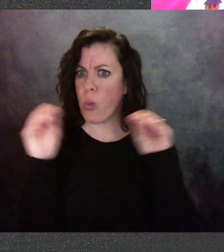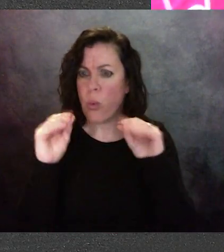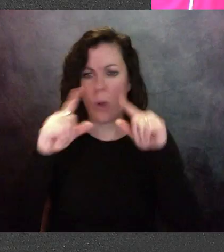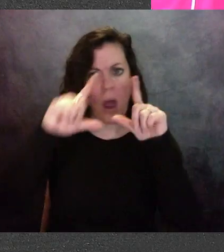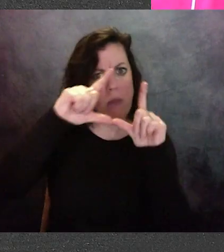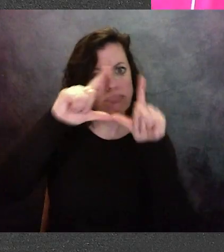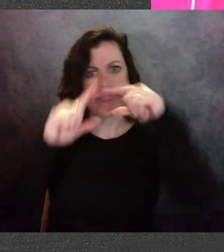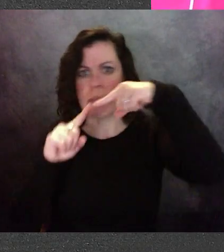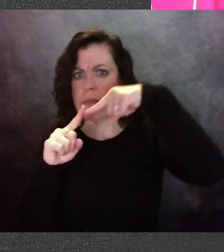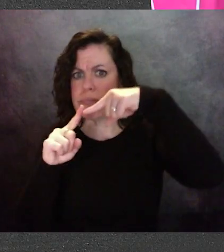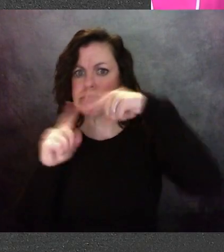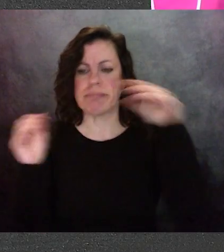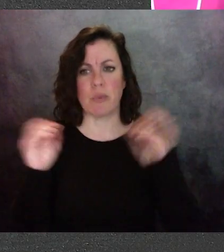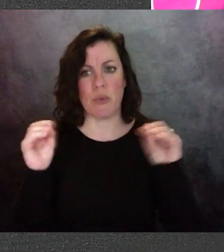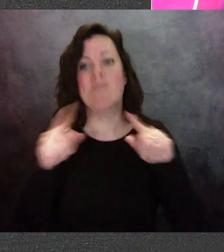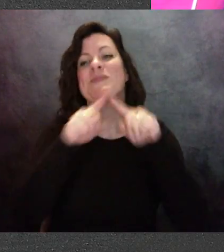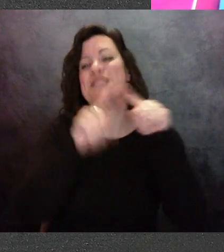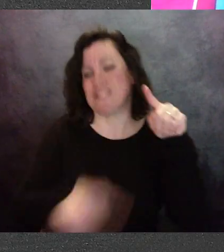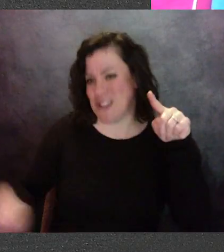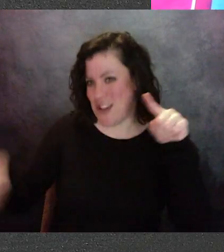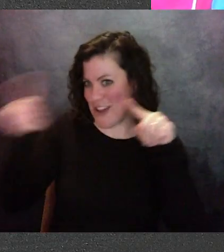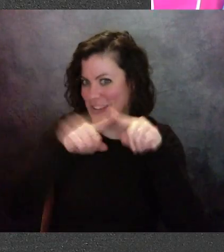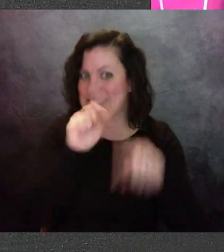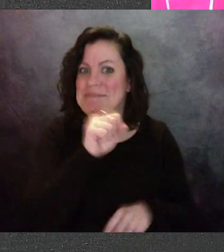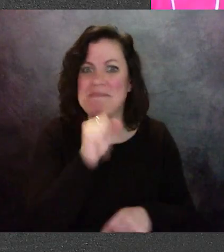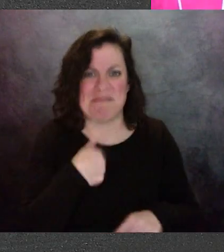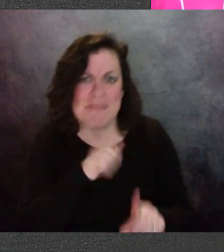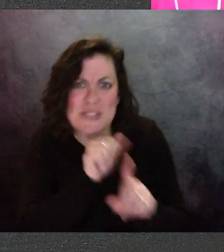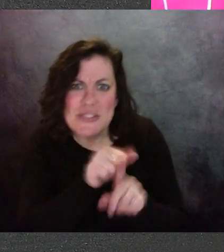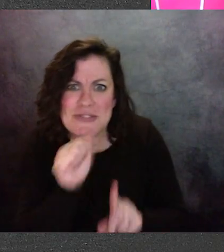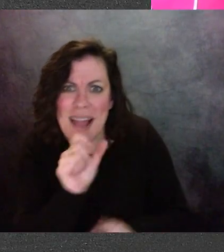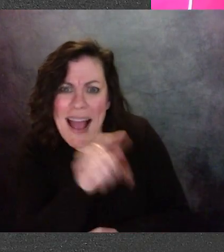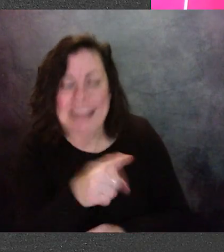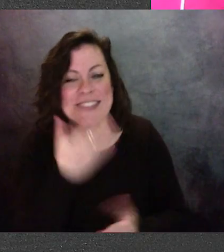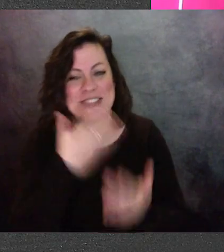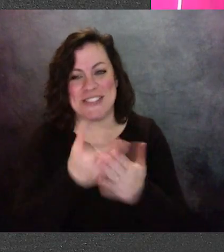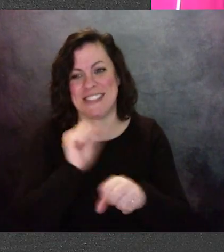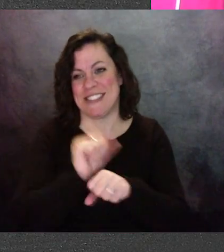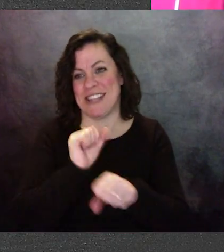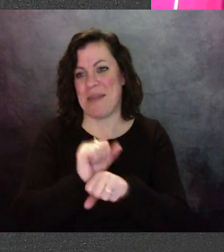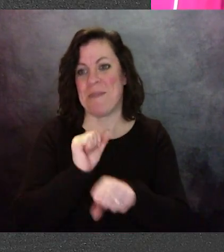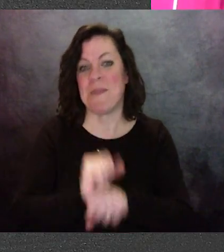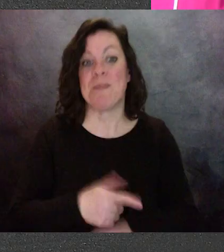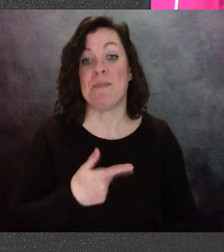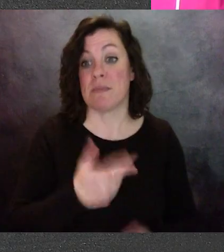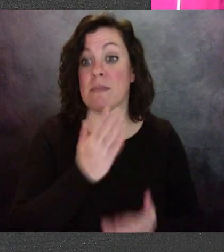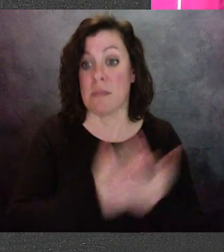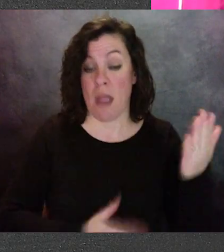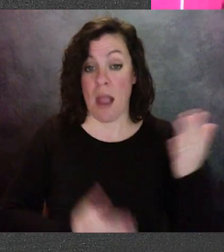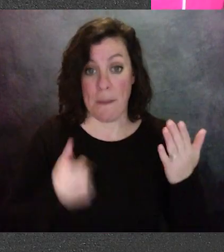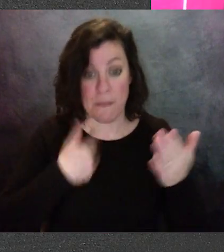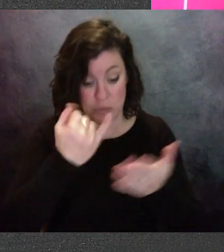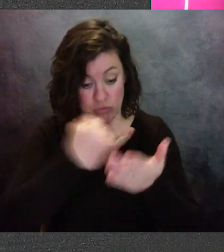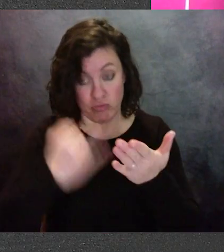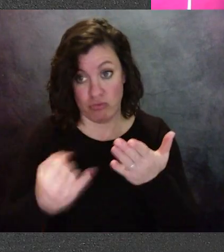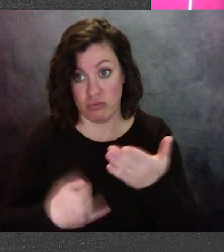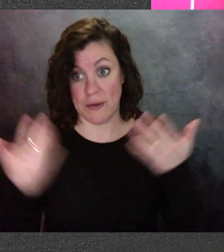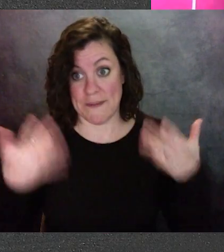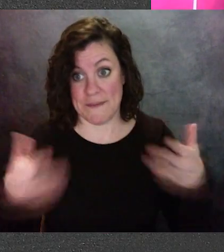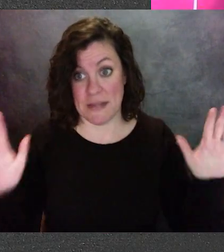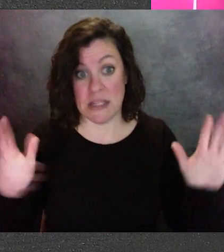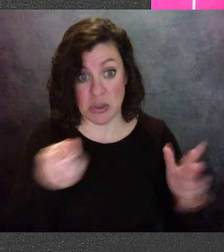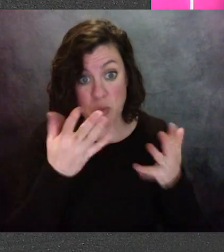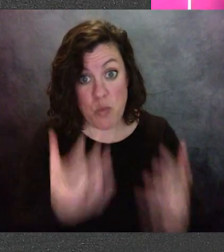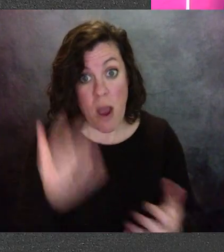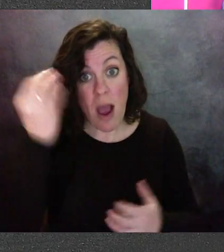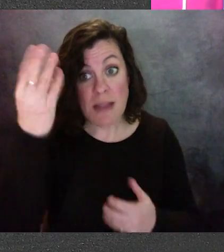circle. Oh, you got the trick question. Good job. Okay. So I have some sidewalk chalk here. Would you guys like to draw some of those shapes? Yeah.